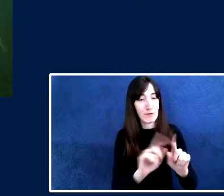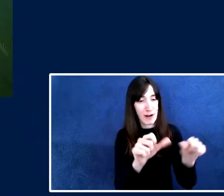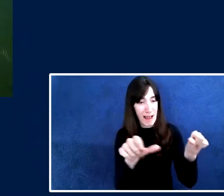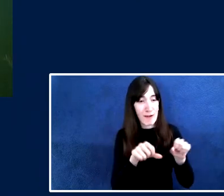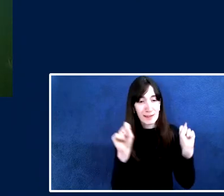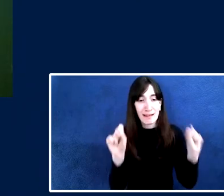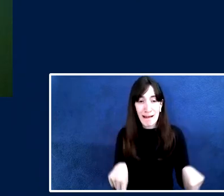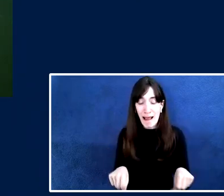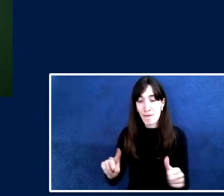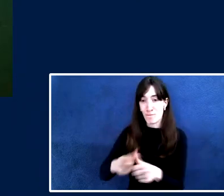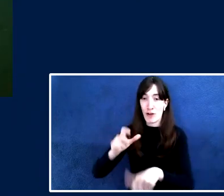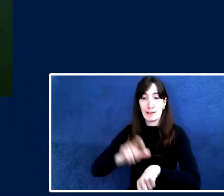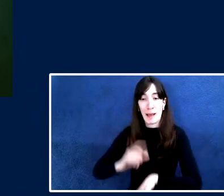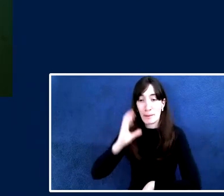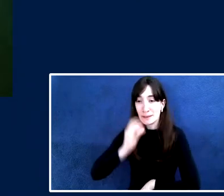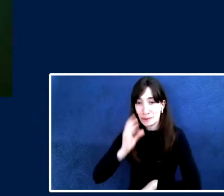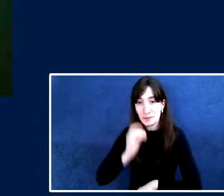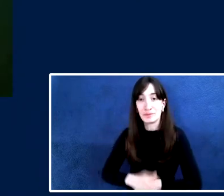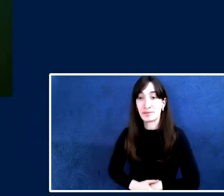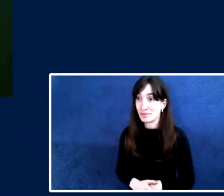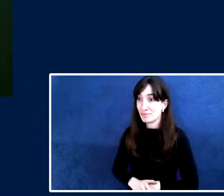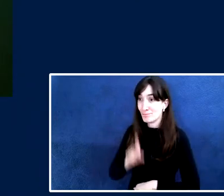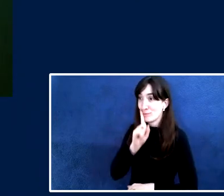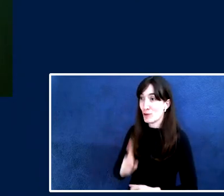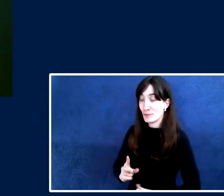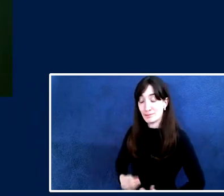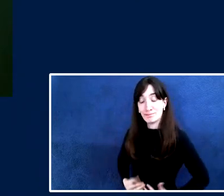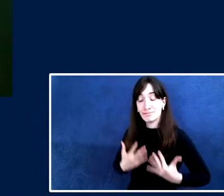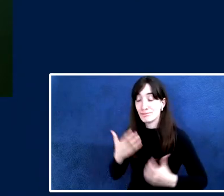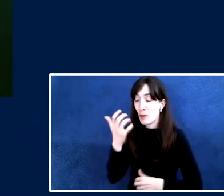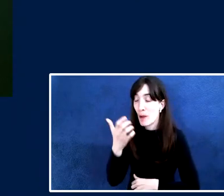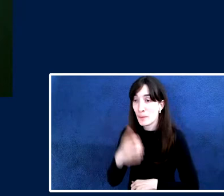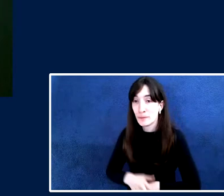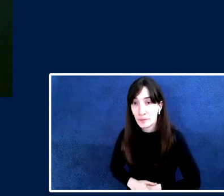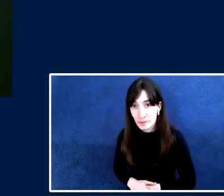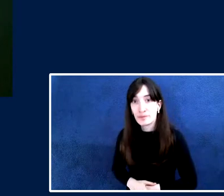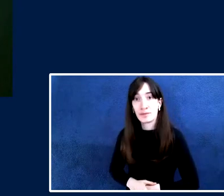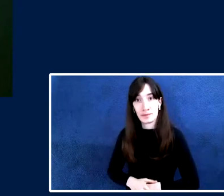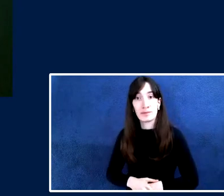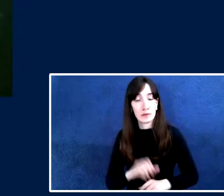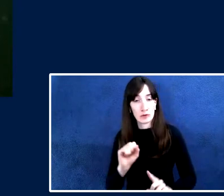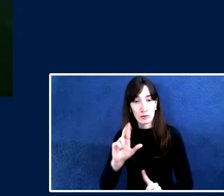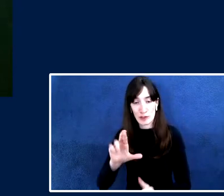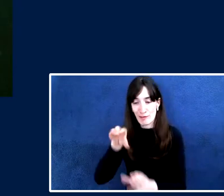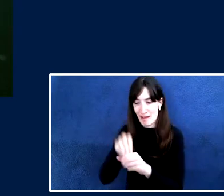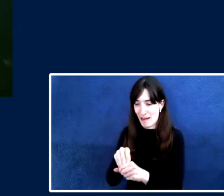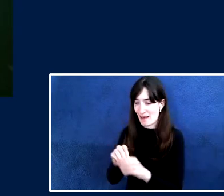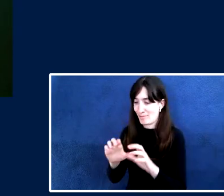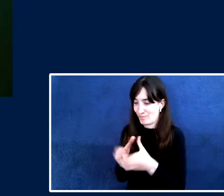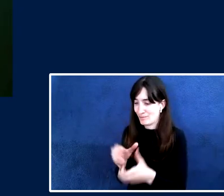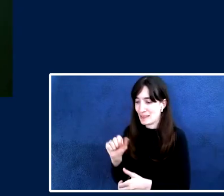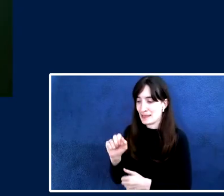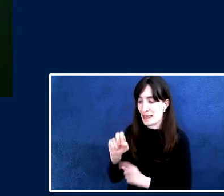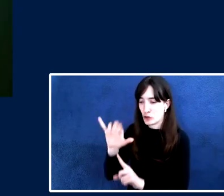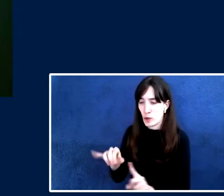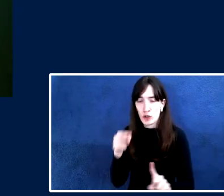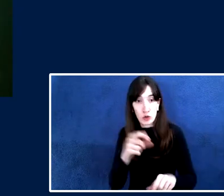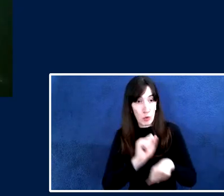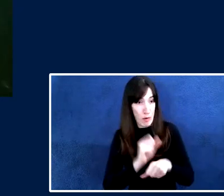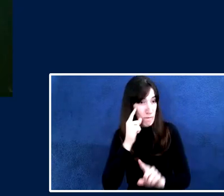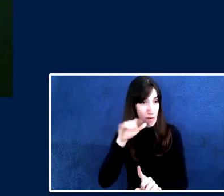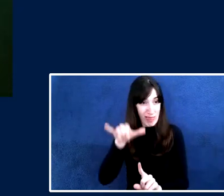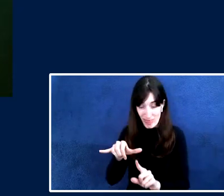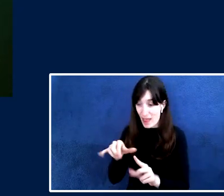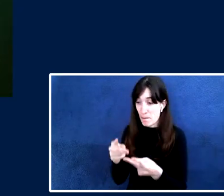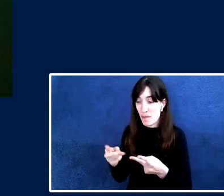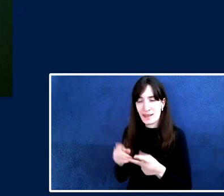and pretty inspiring. So Sur Ridge is in a sanctuary. Right. Yeah. You work for the sanctuary. Yeah. Can you